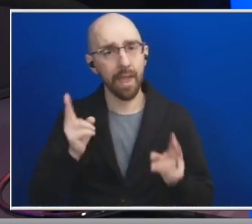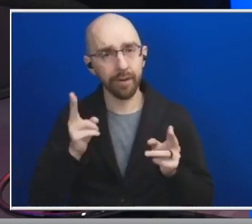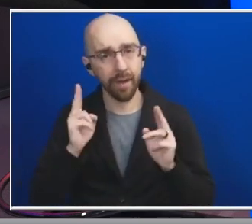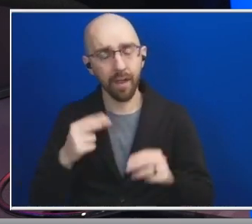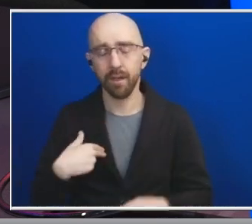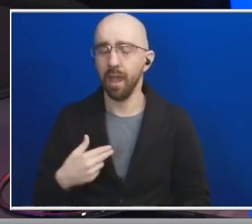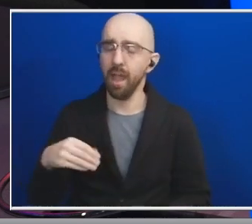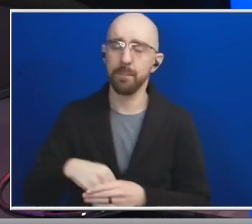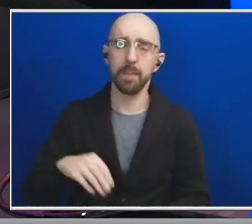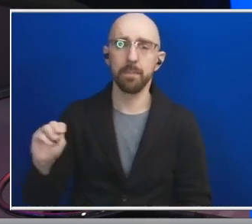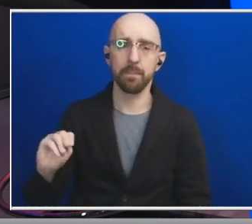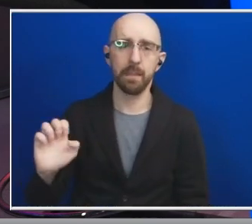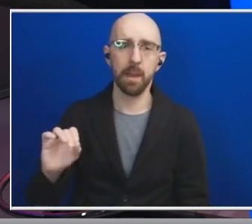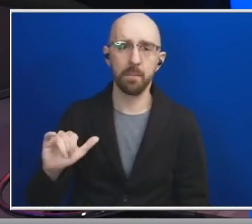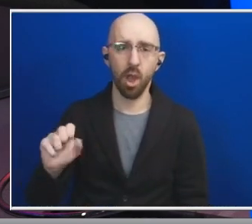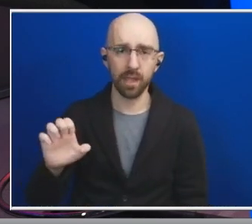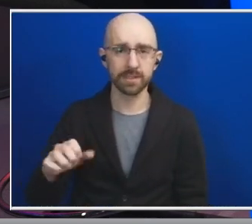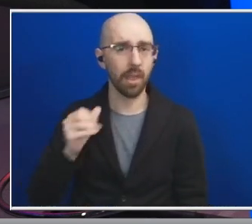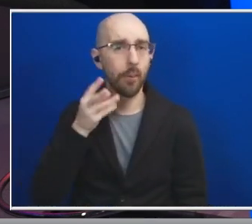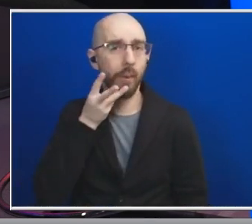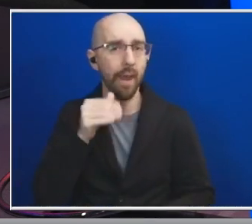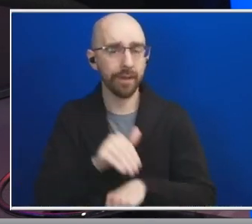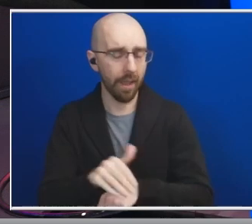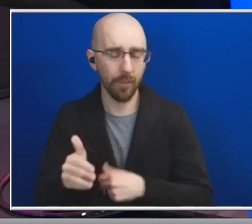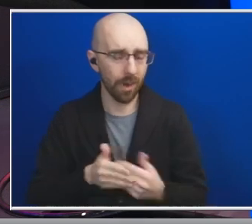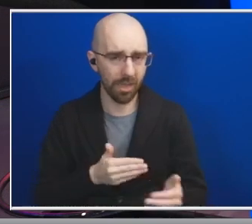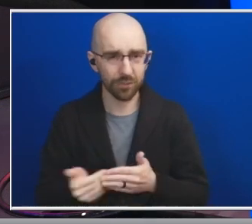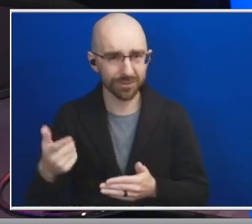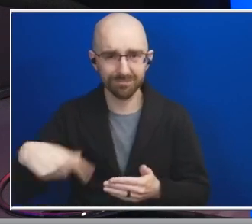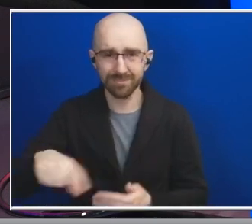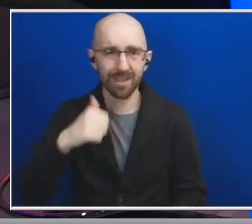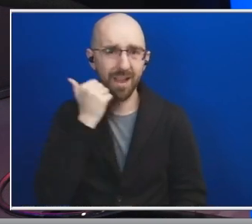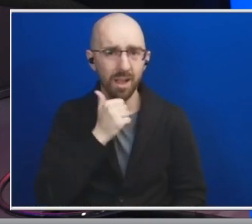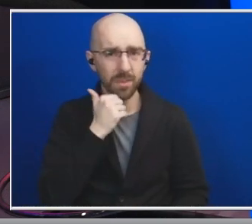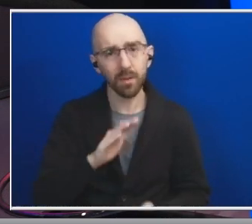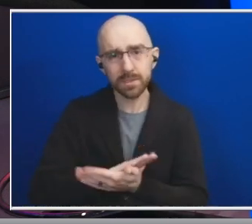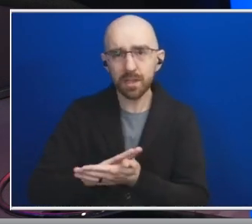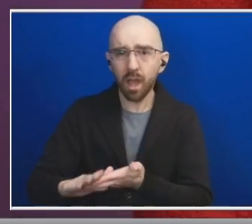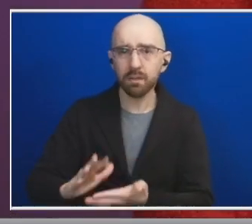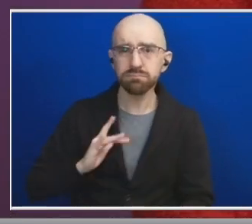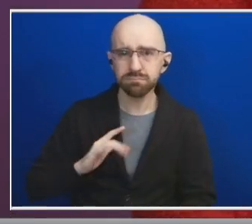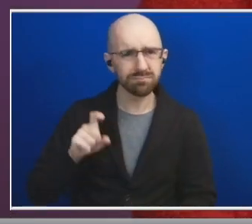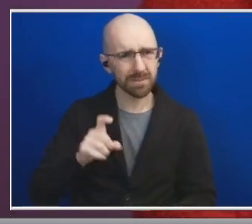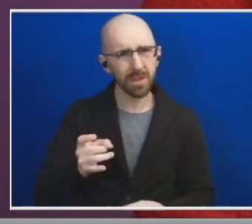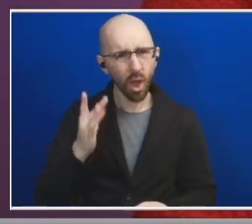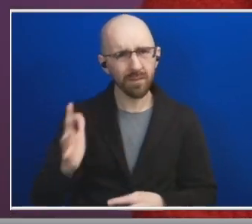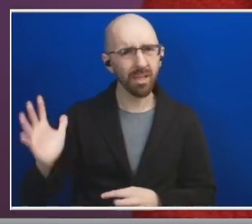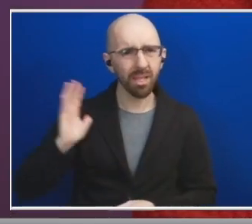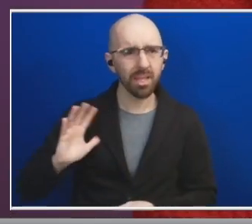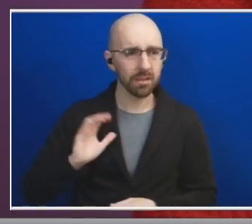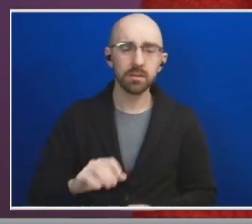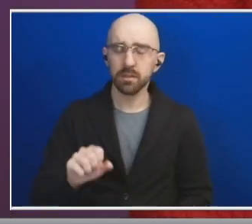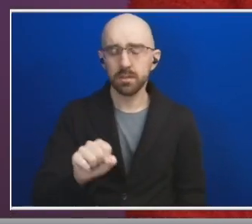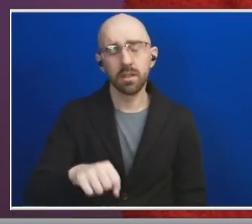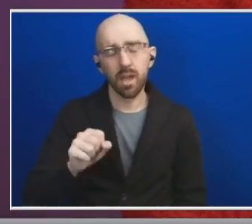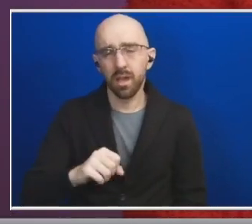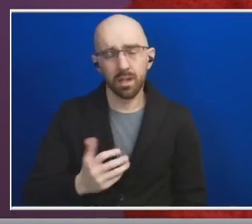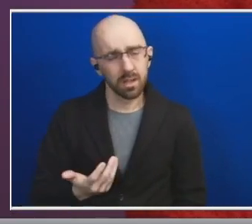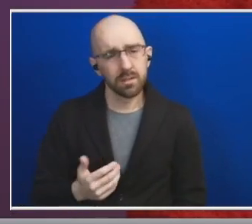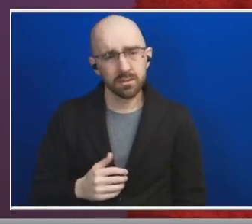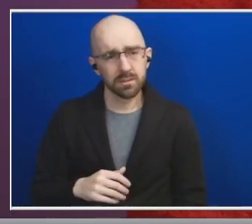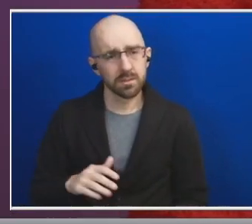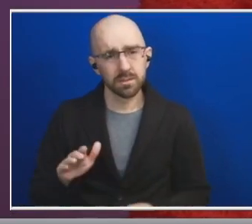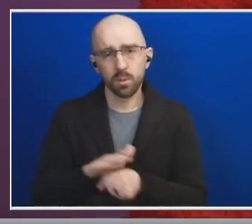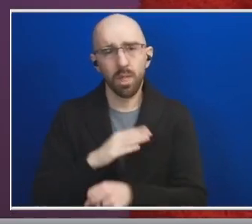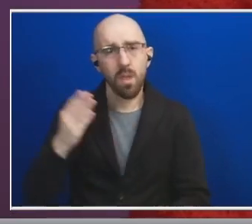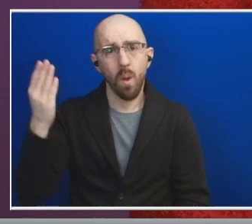going for wine night. Like, everyone just talks about it, which is so nice. That must have been awful. Yeah, it's totally overlooked, and I agree so